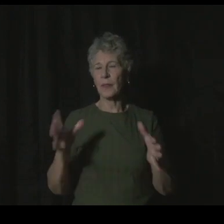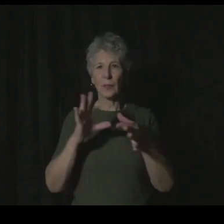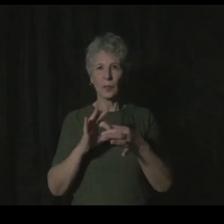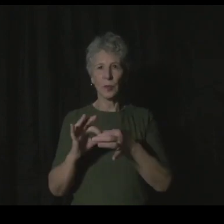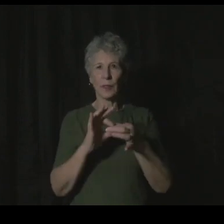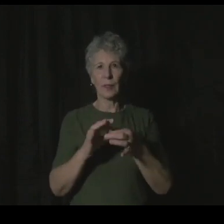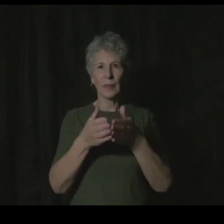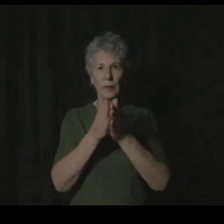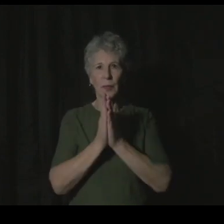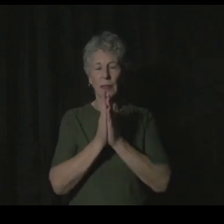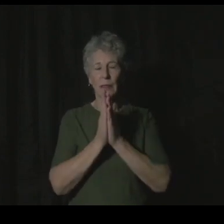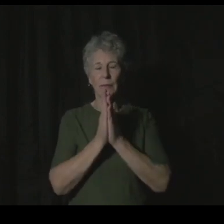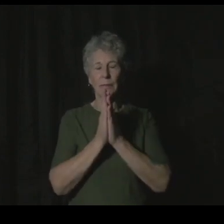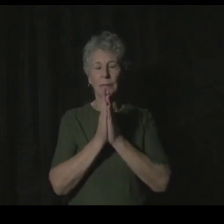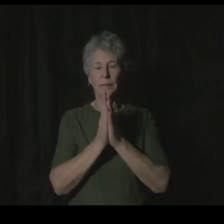let's pray.